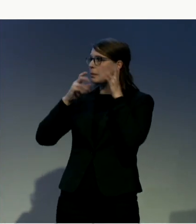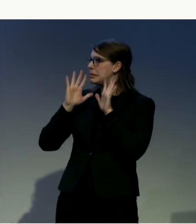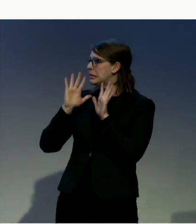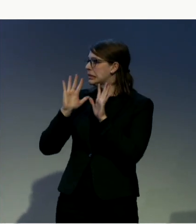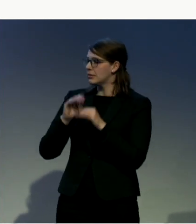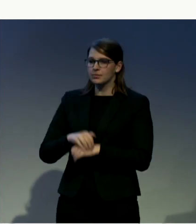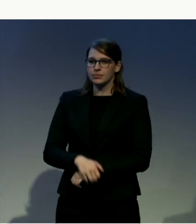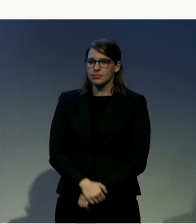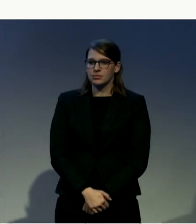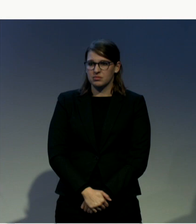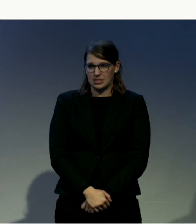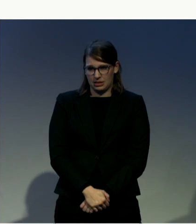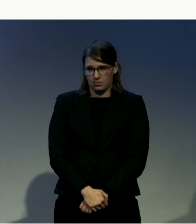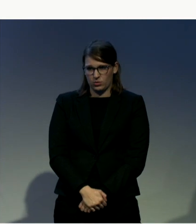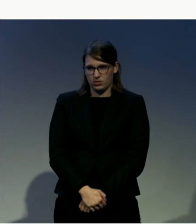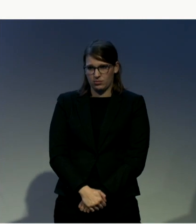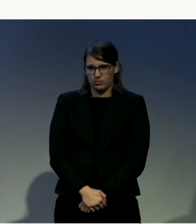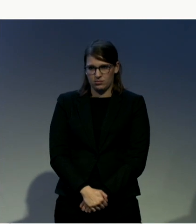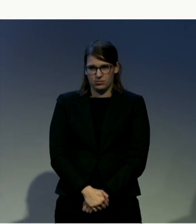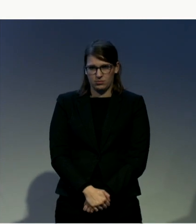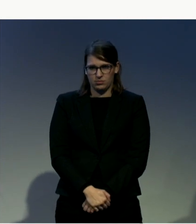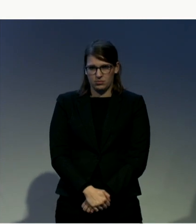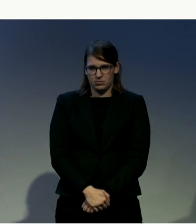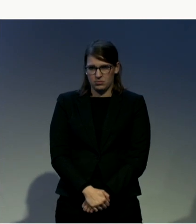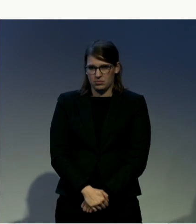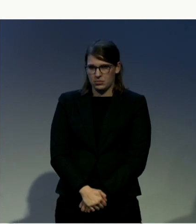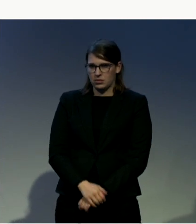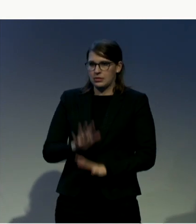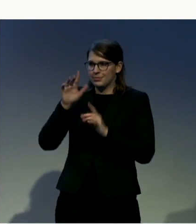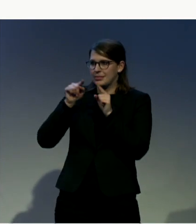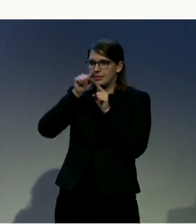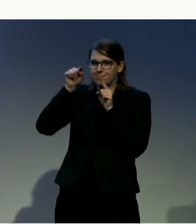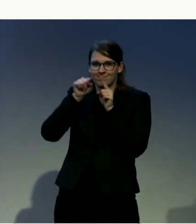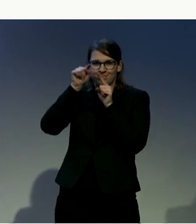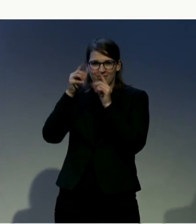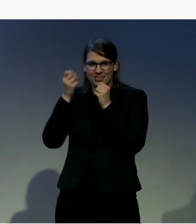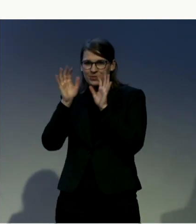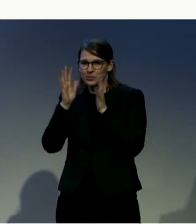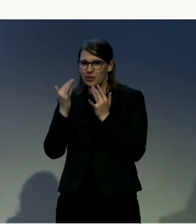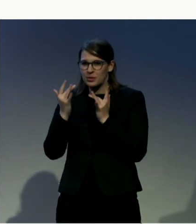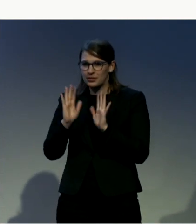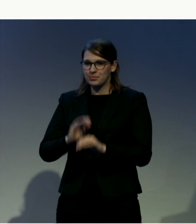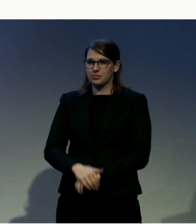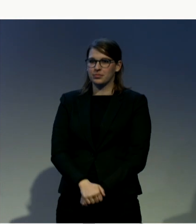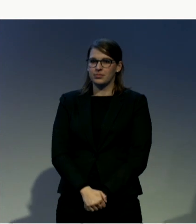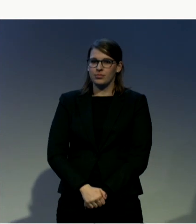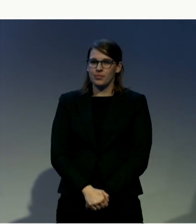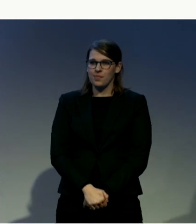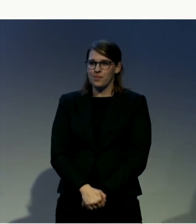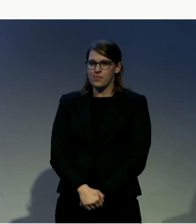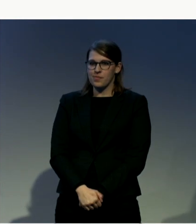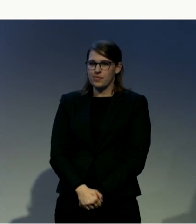think it needs to buffer a bit. So while we're waiting for the film to load